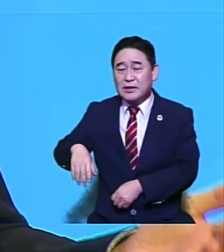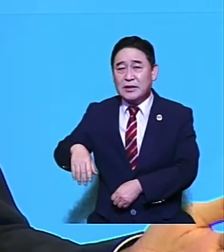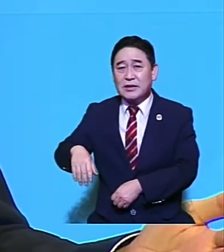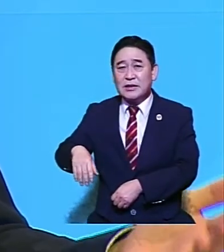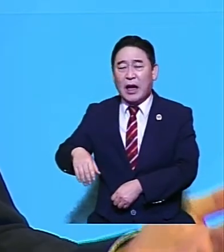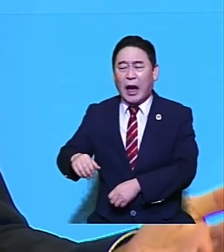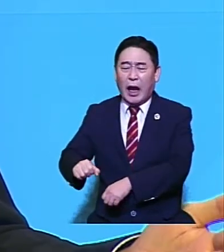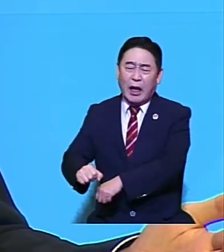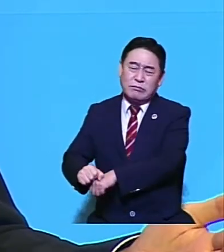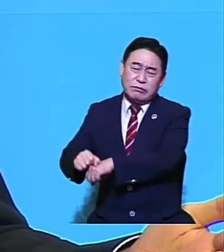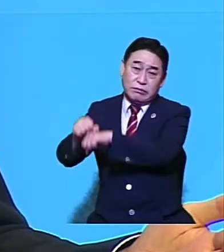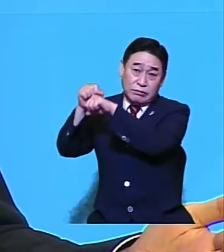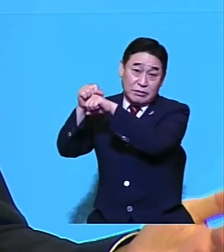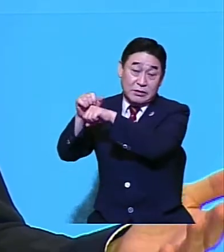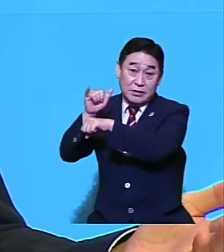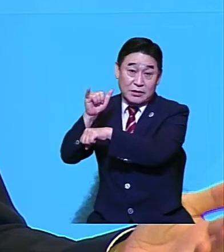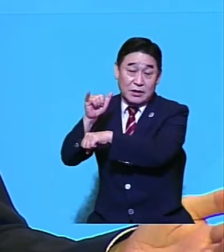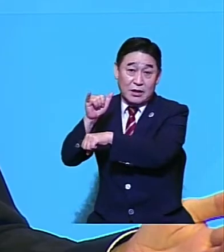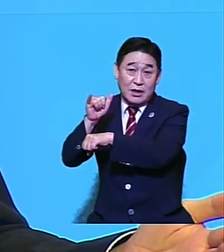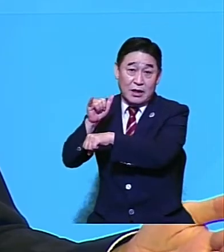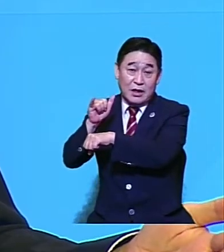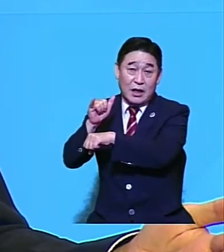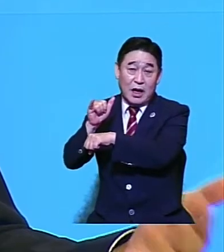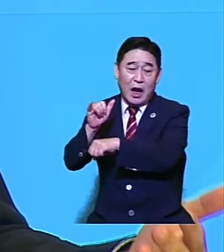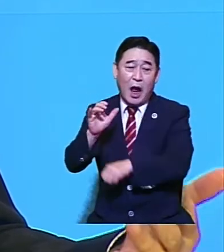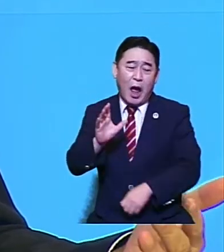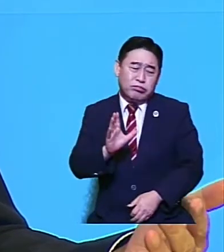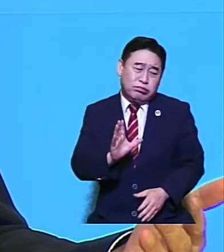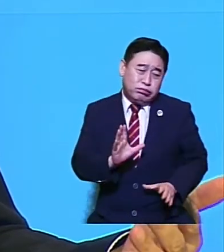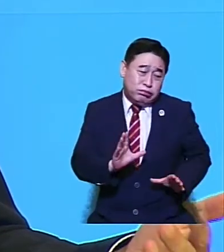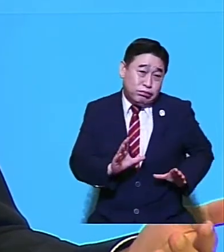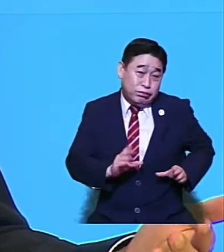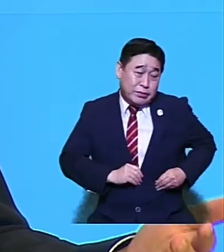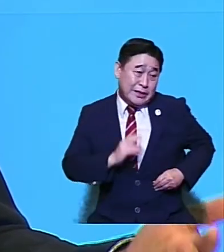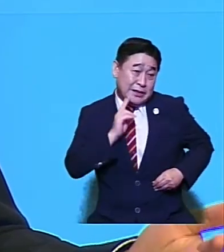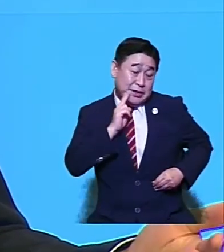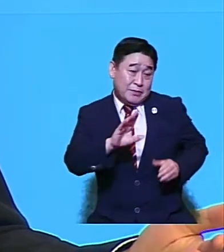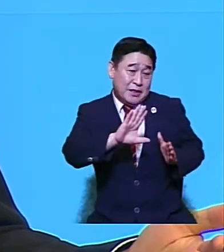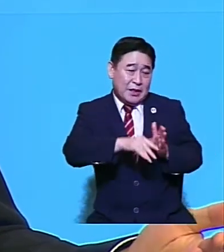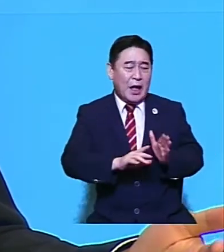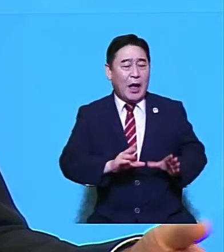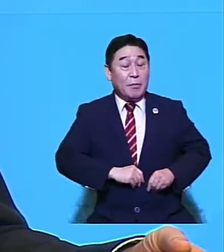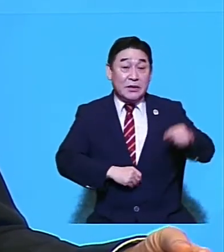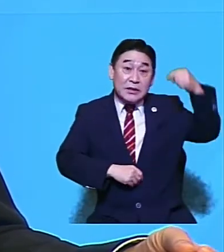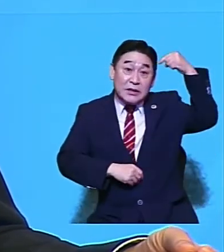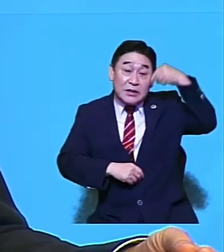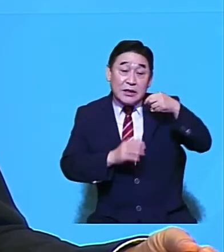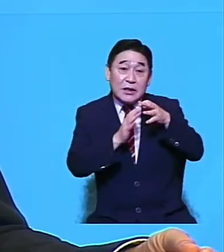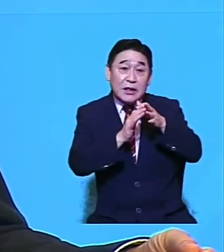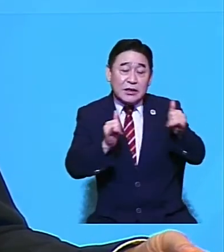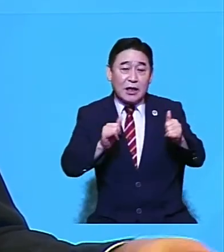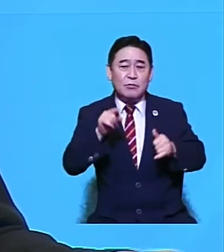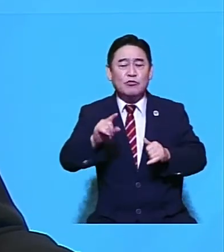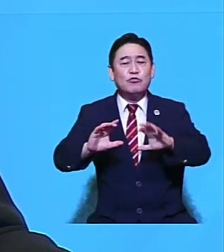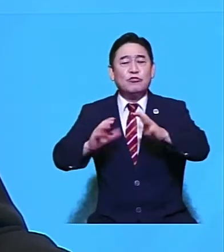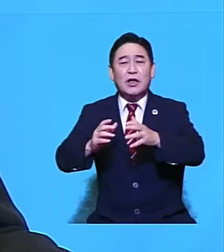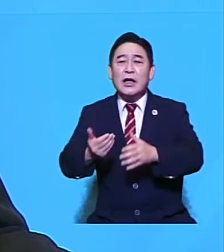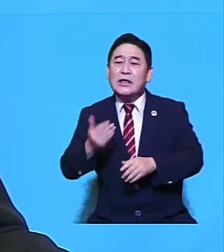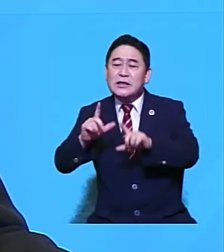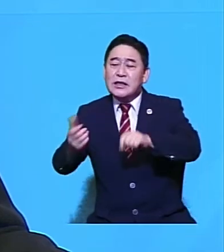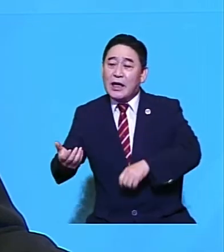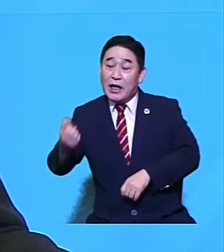were hungry during a famine. The country had food, but poor people were not able to buy it. So this poverty and